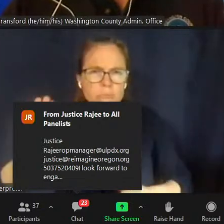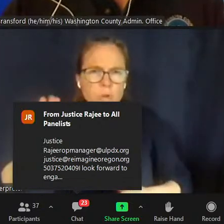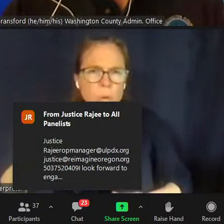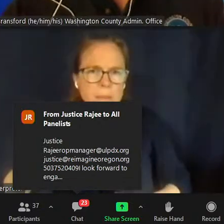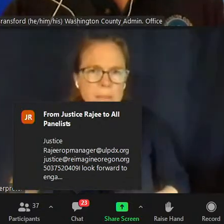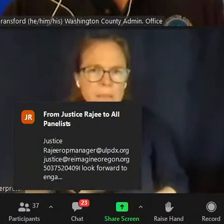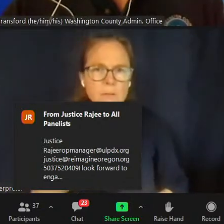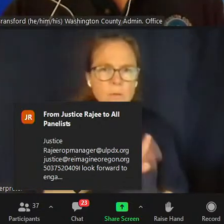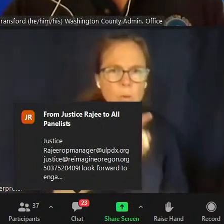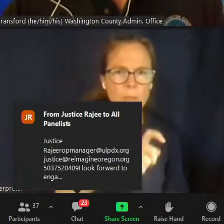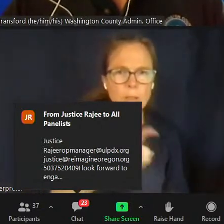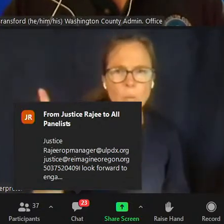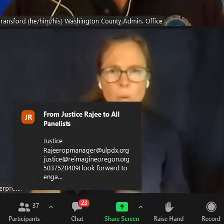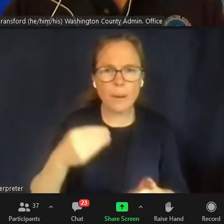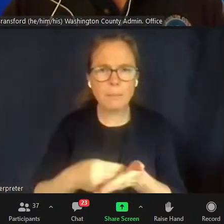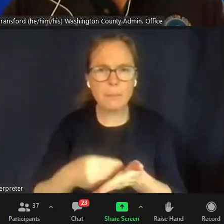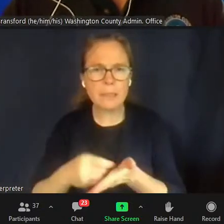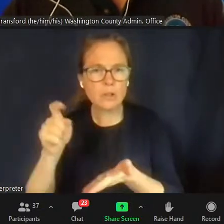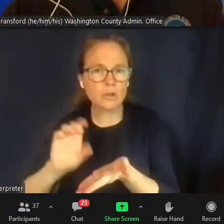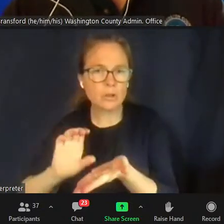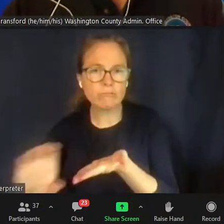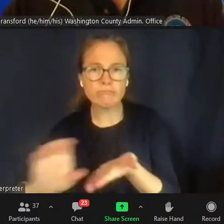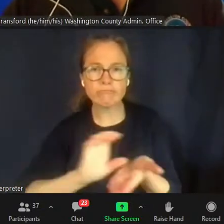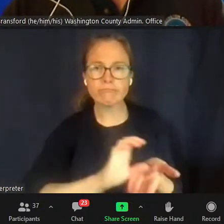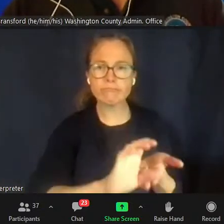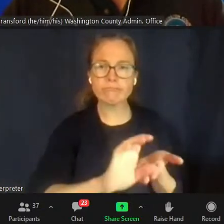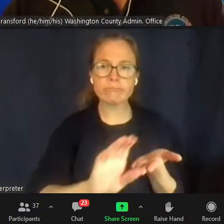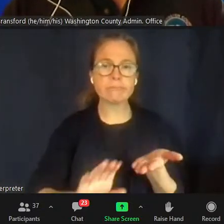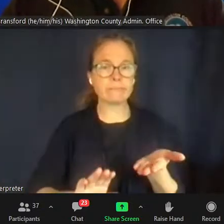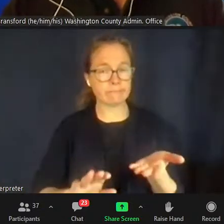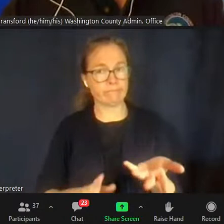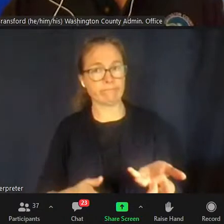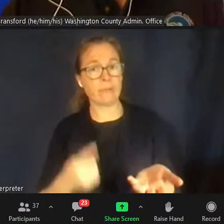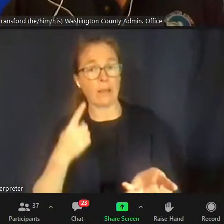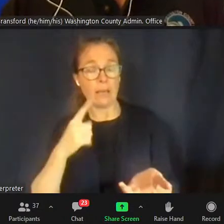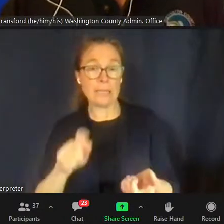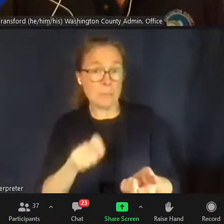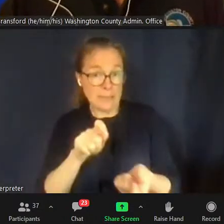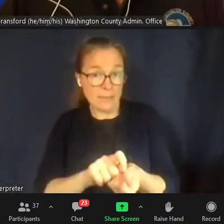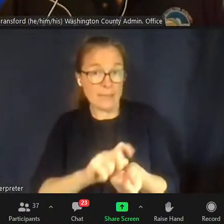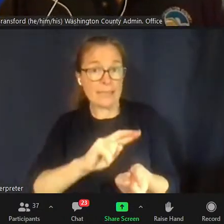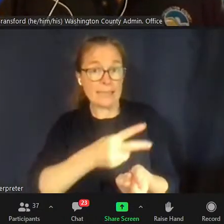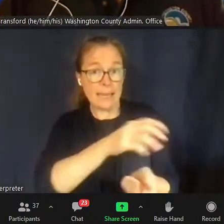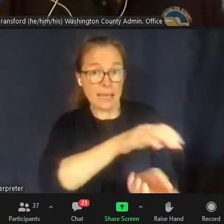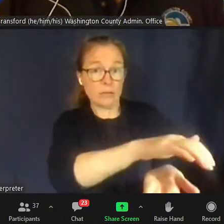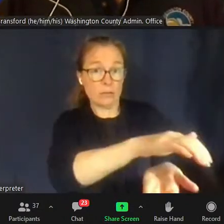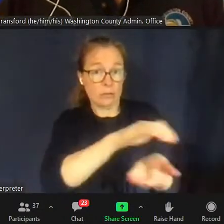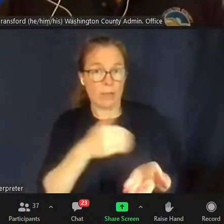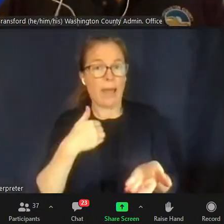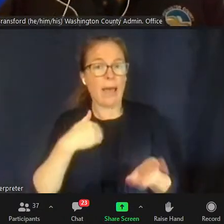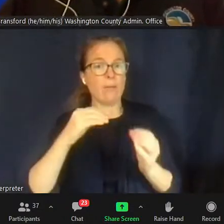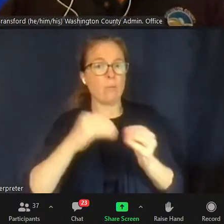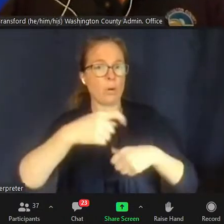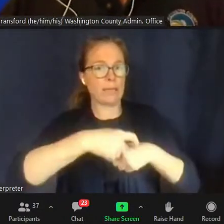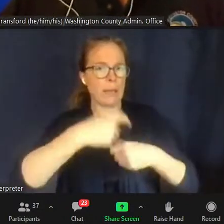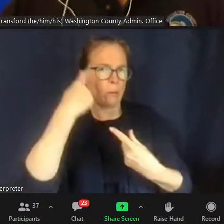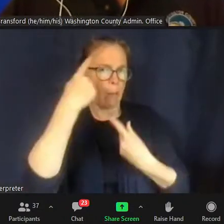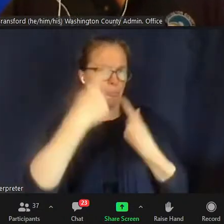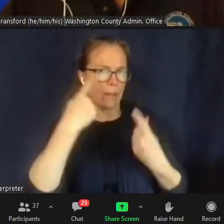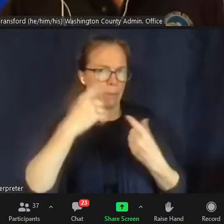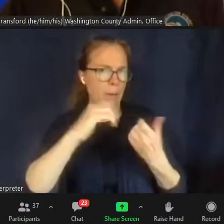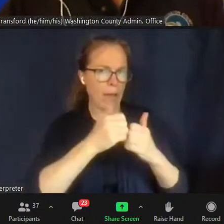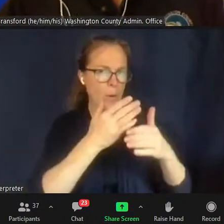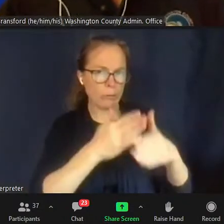we could invest in, particularly for the second tranche, where we have a little bit more time. So very